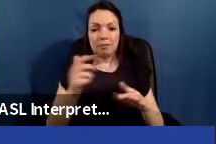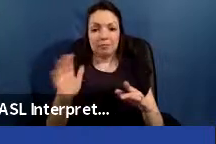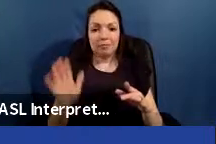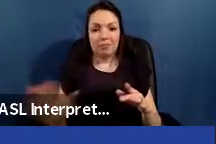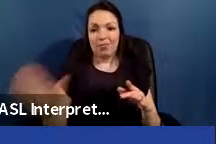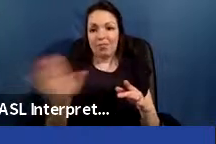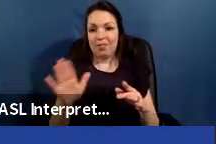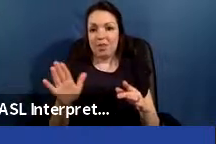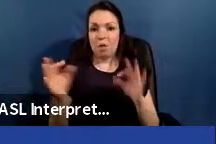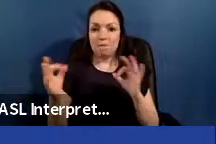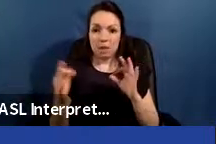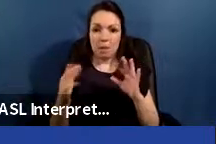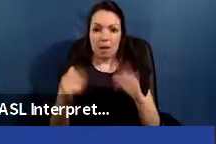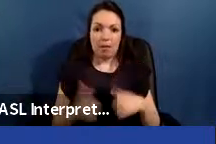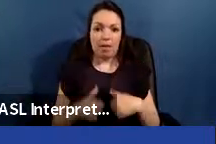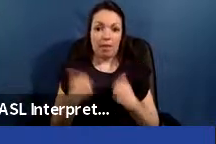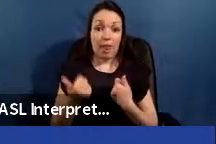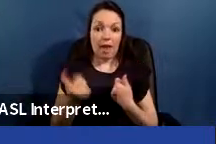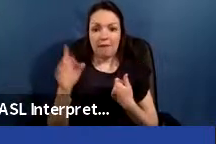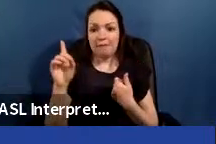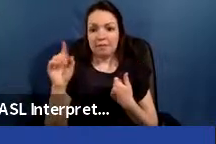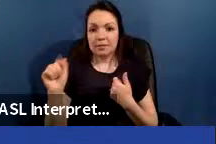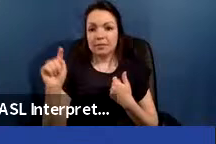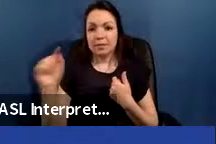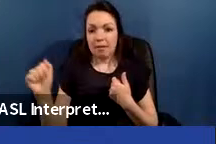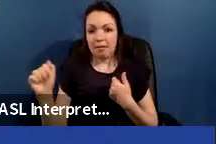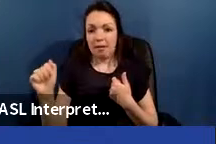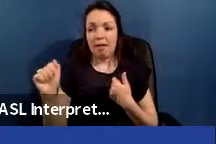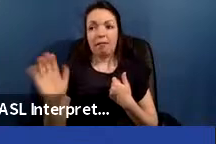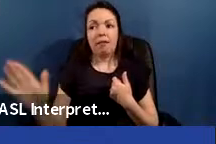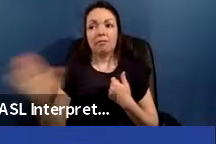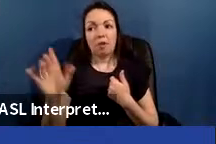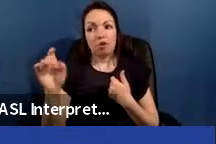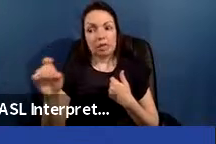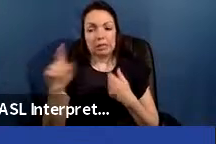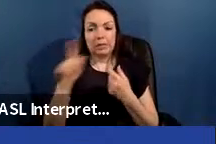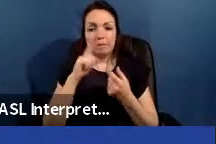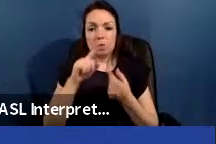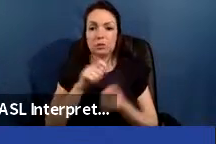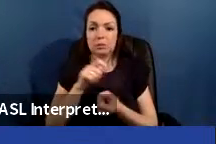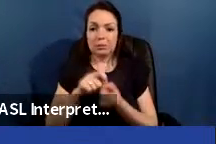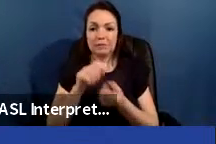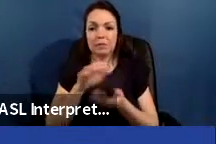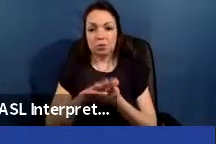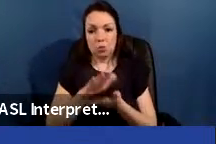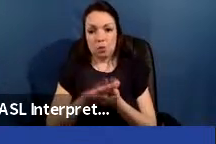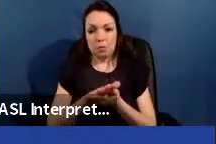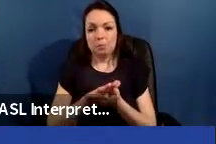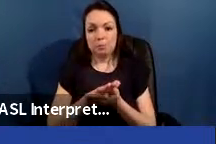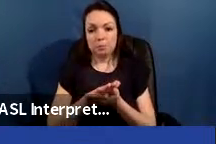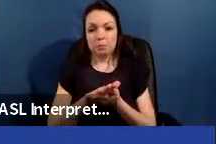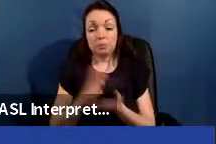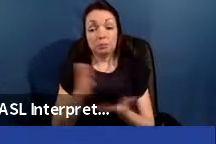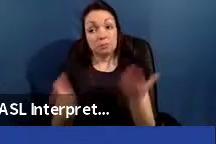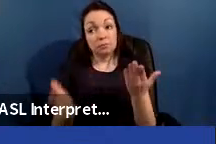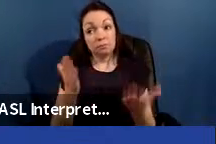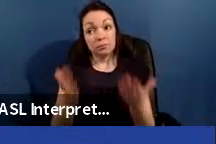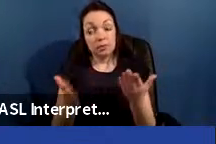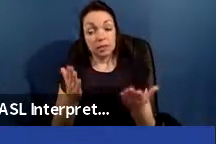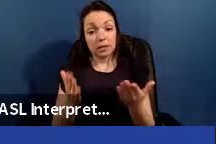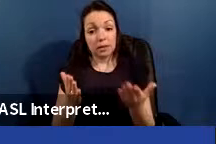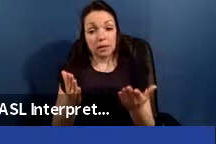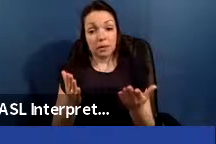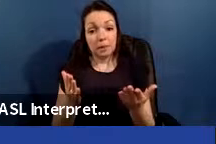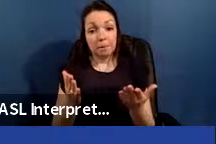data that is coming into us on the needs of a particular school. So that in that case, it may be that we are